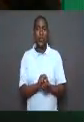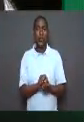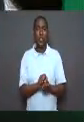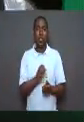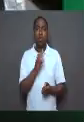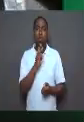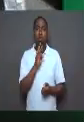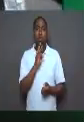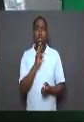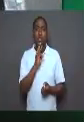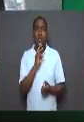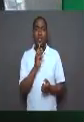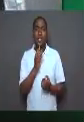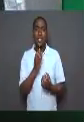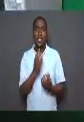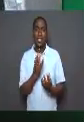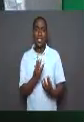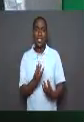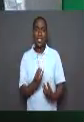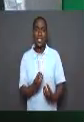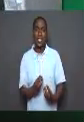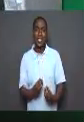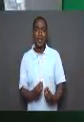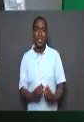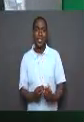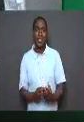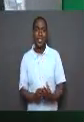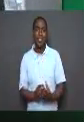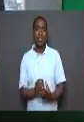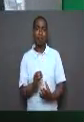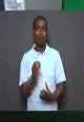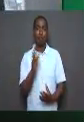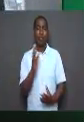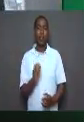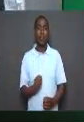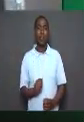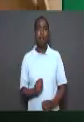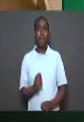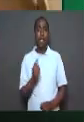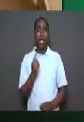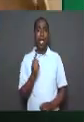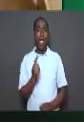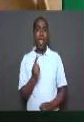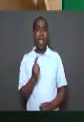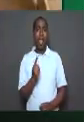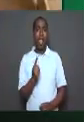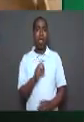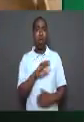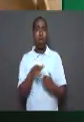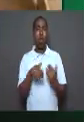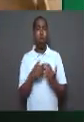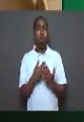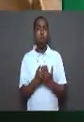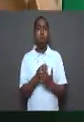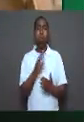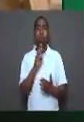is slowly vaporizing while the tar remains. Once all the water